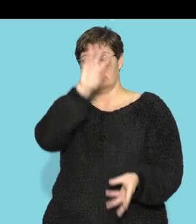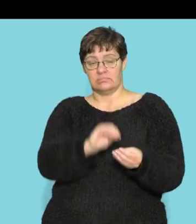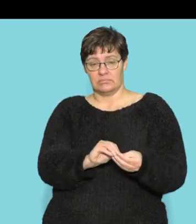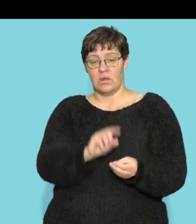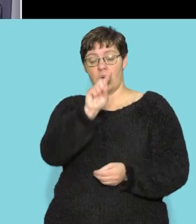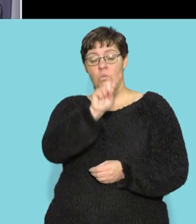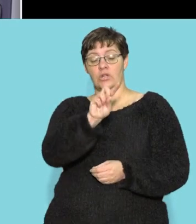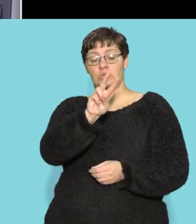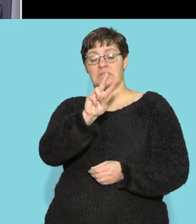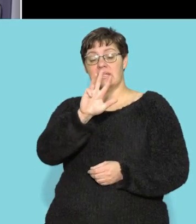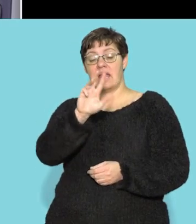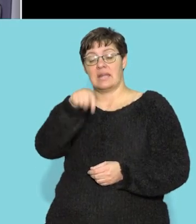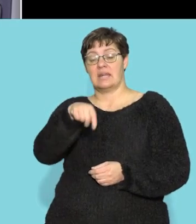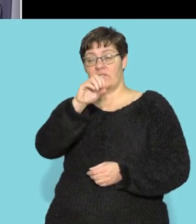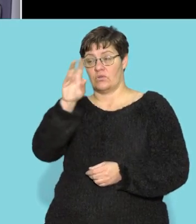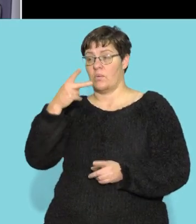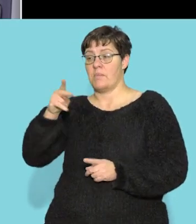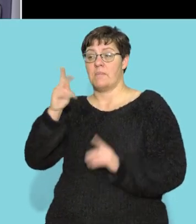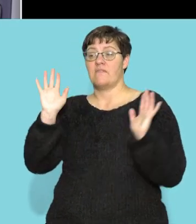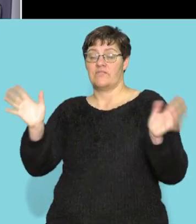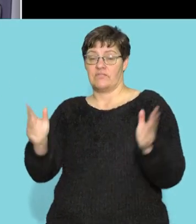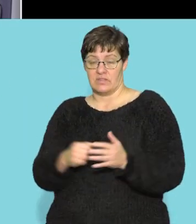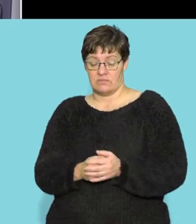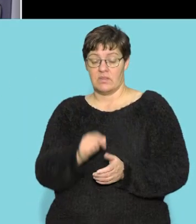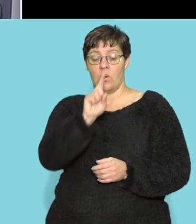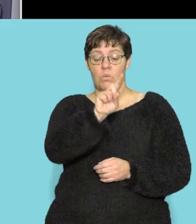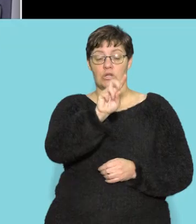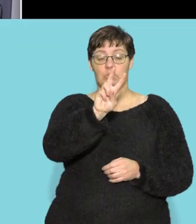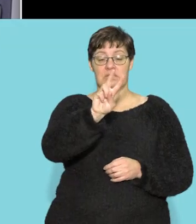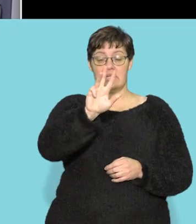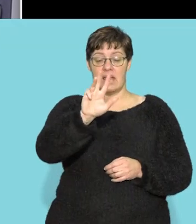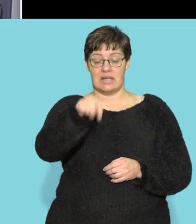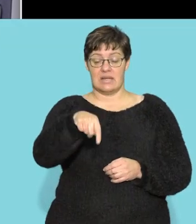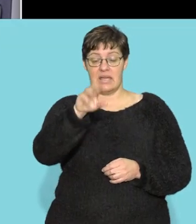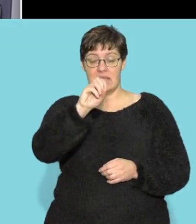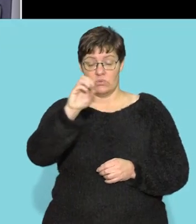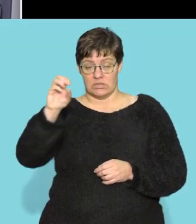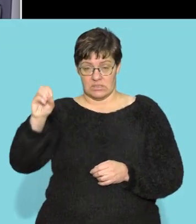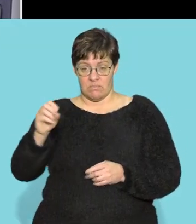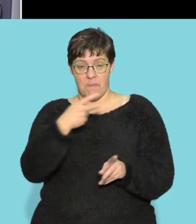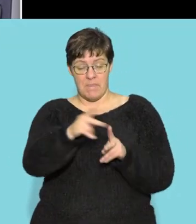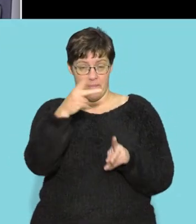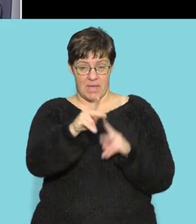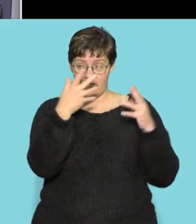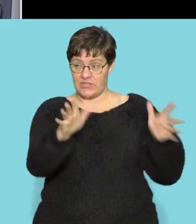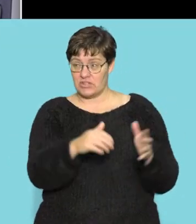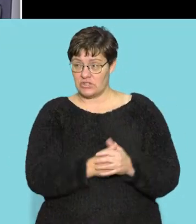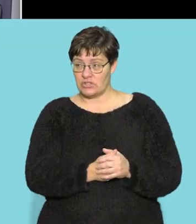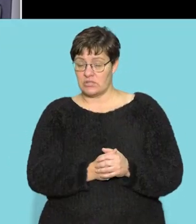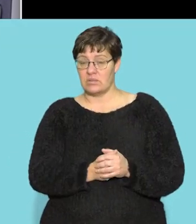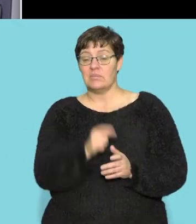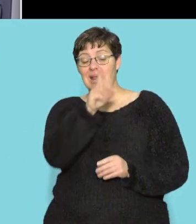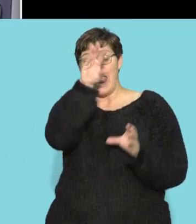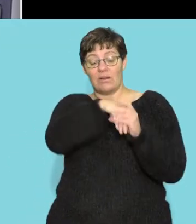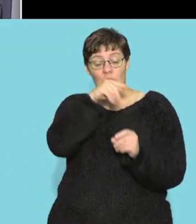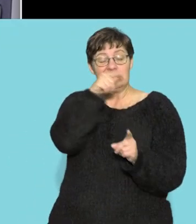of 129,000. Okay, 129,000 was the total amount that you've paid. But